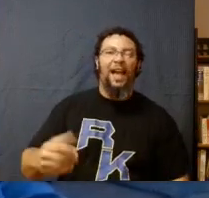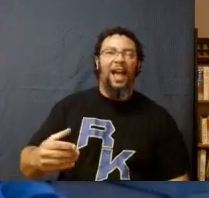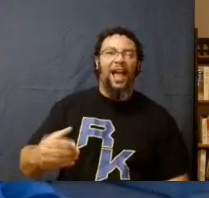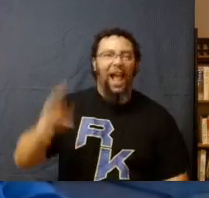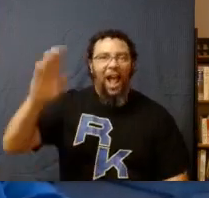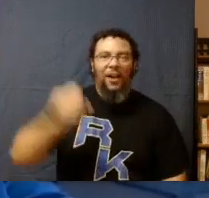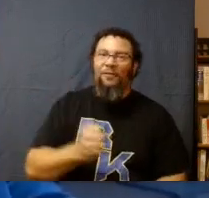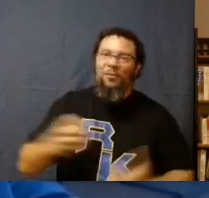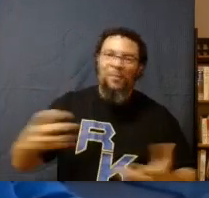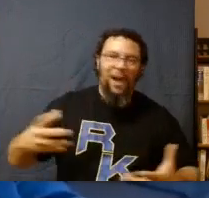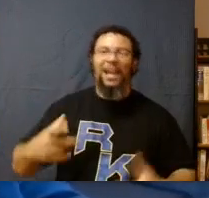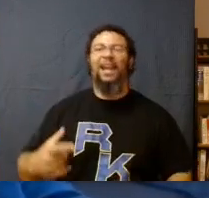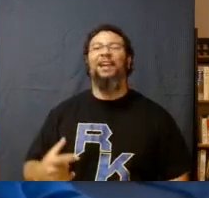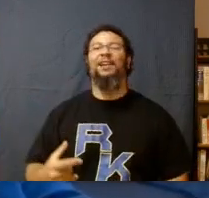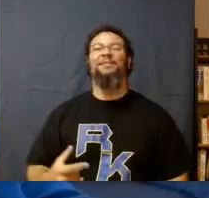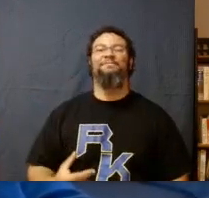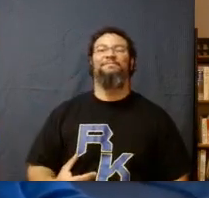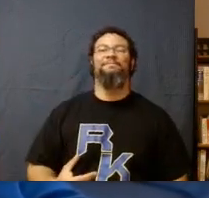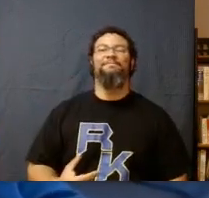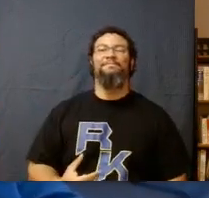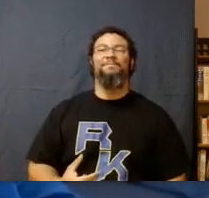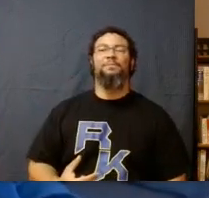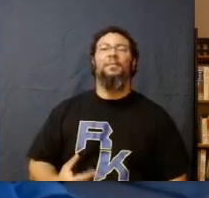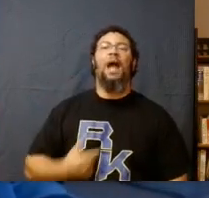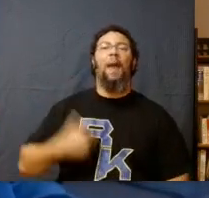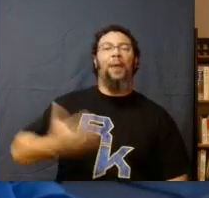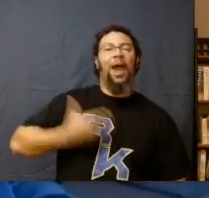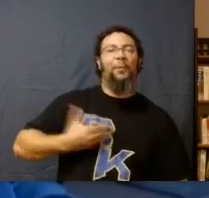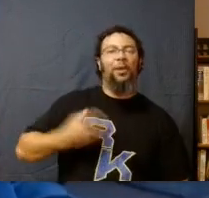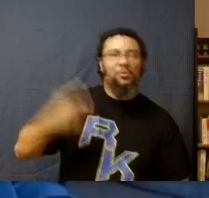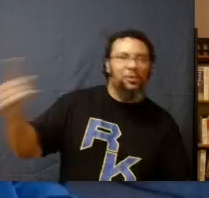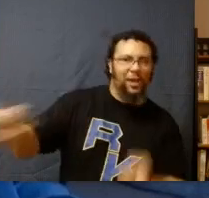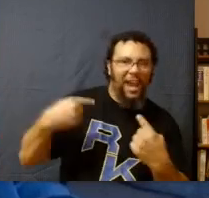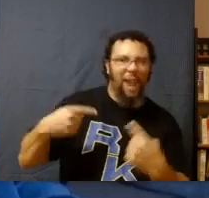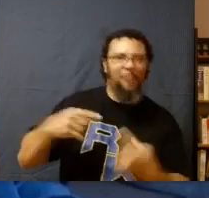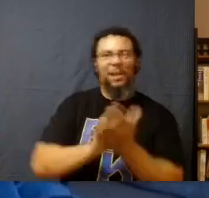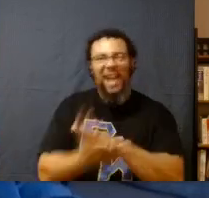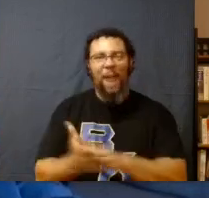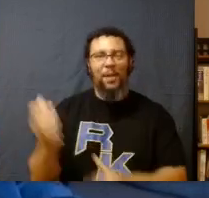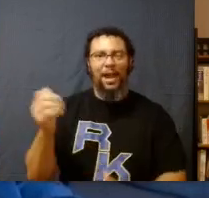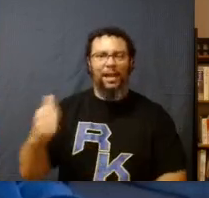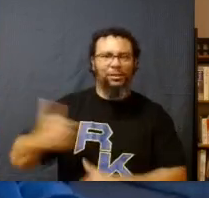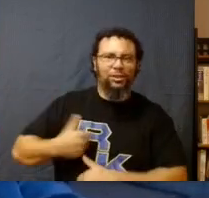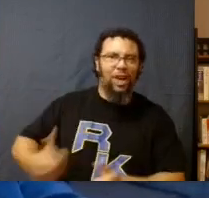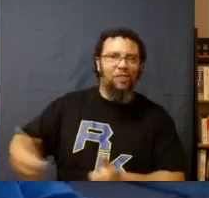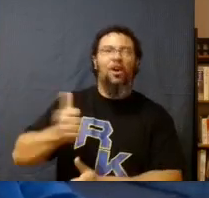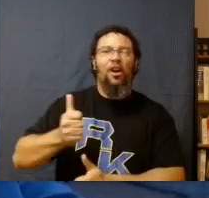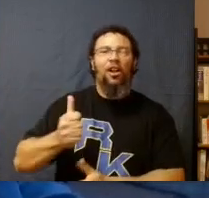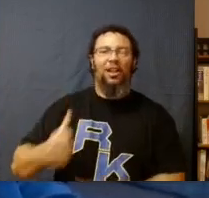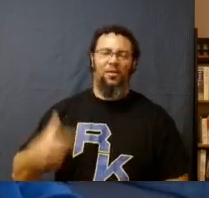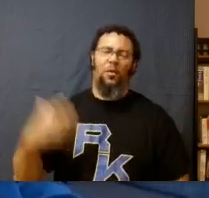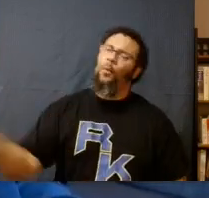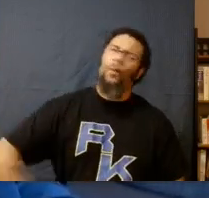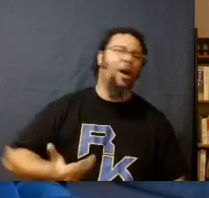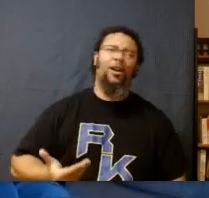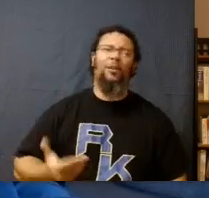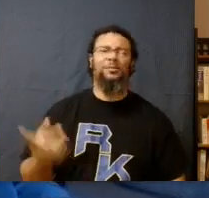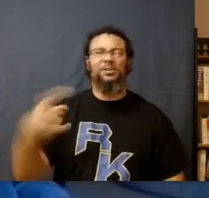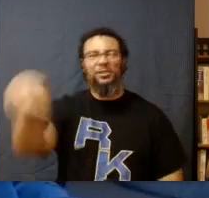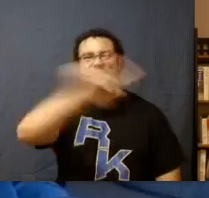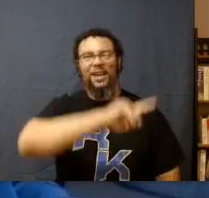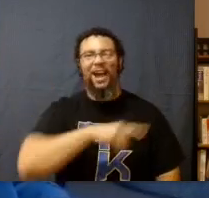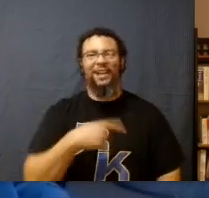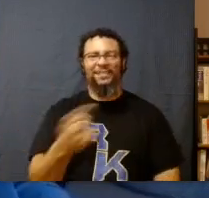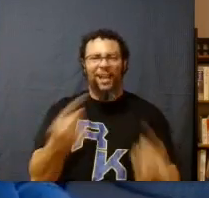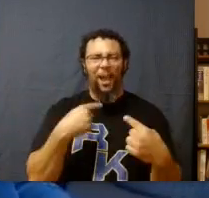los futuros graduados de 2024 de Rufus King High School. I want to welcome you guys. I'm one of the Spanish teachers at Rufus King High School, and I'm